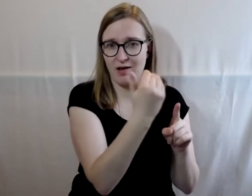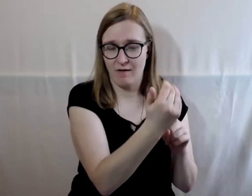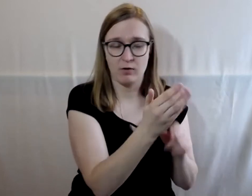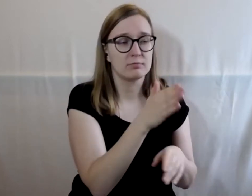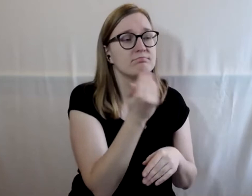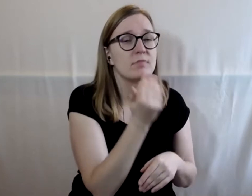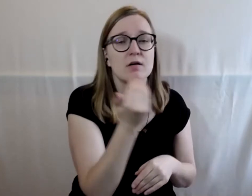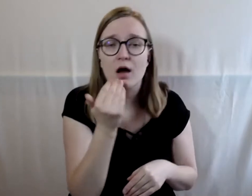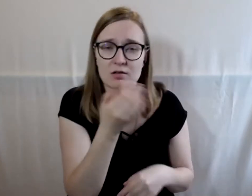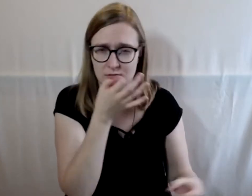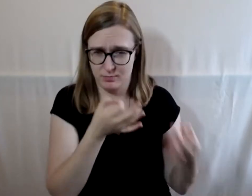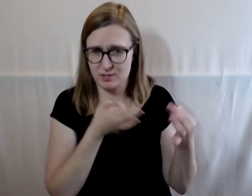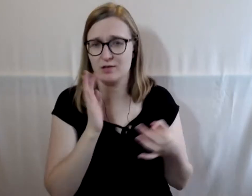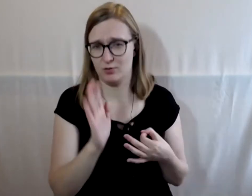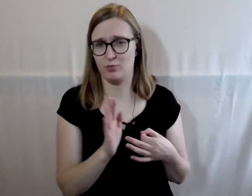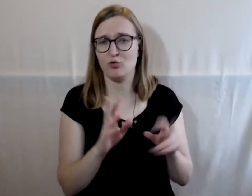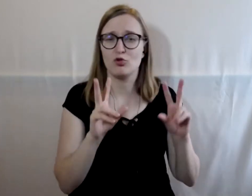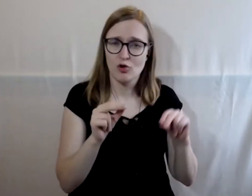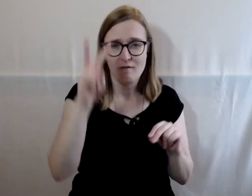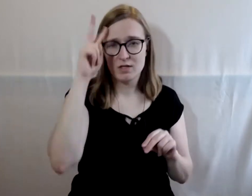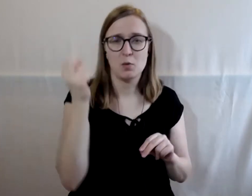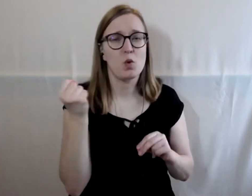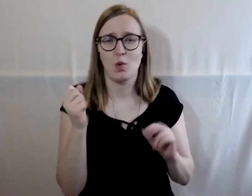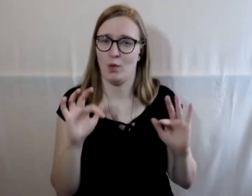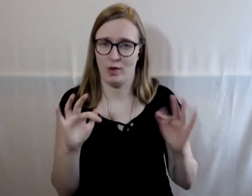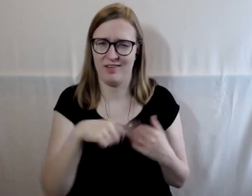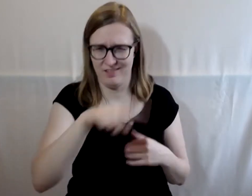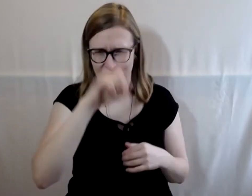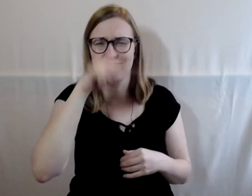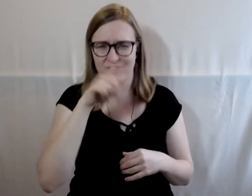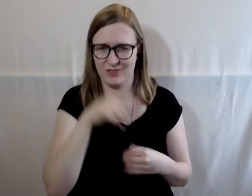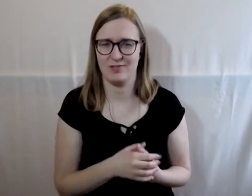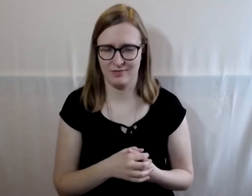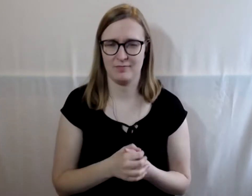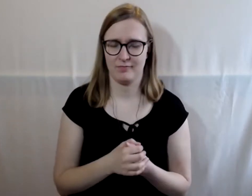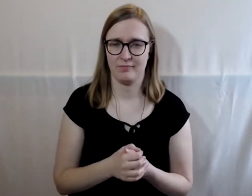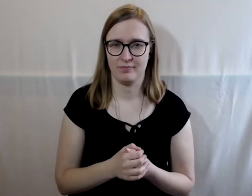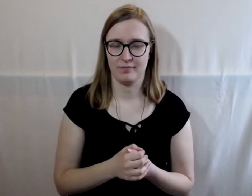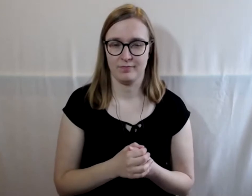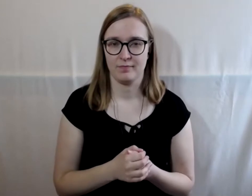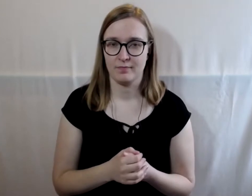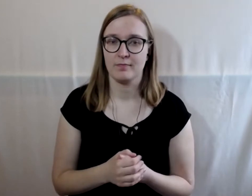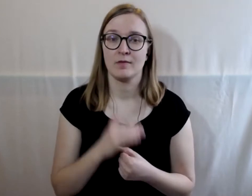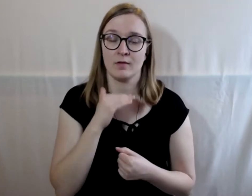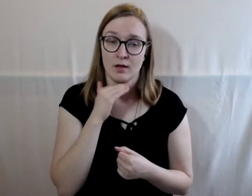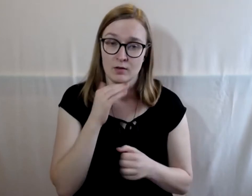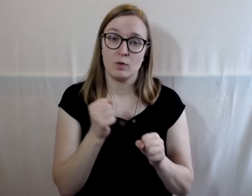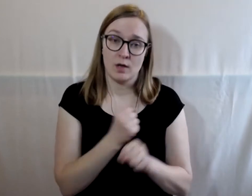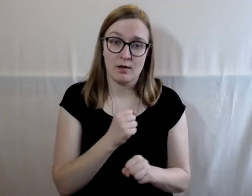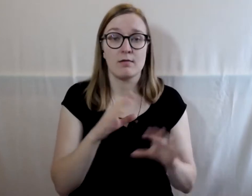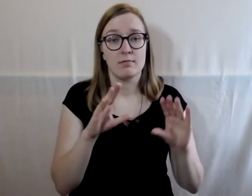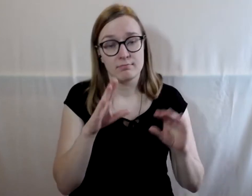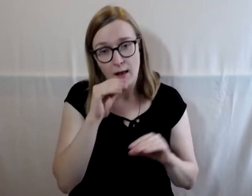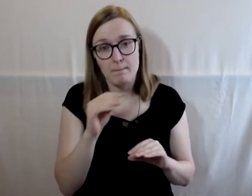logistically, you've got to be able to get their curriculum. You've got to be able to interpret it. So there's